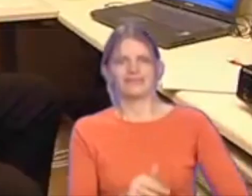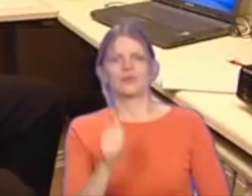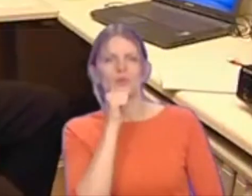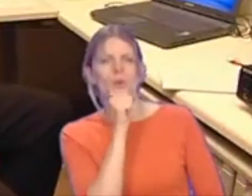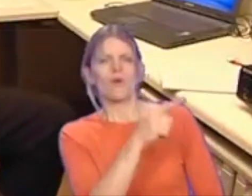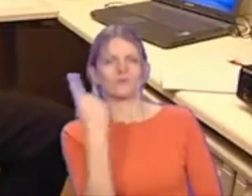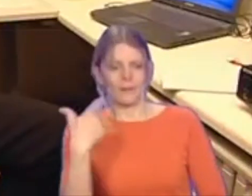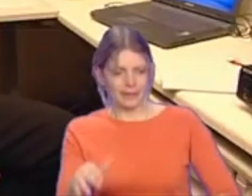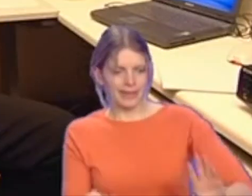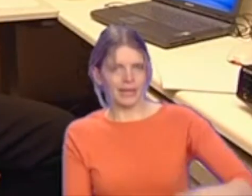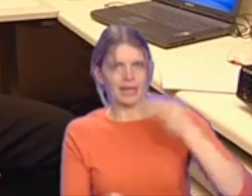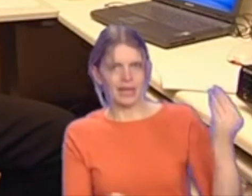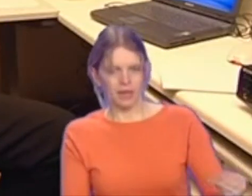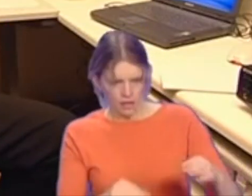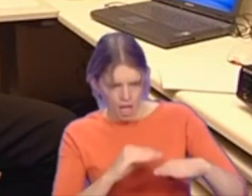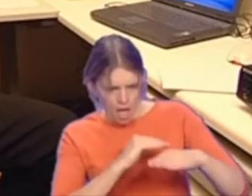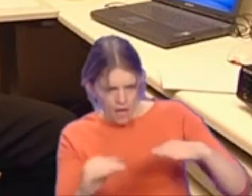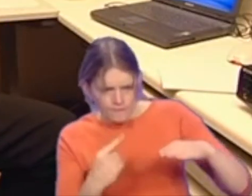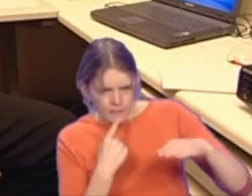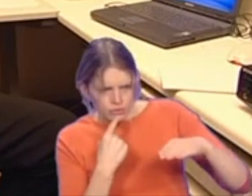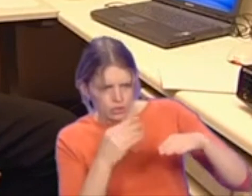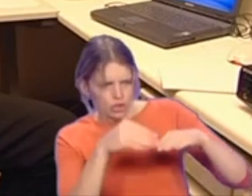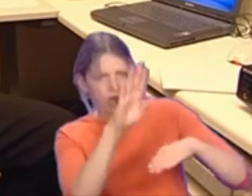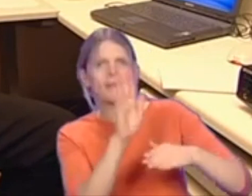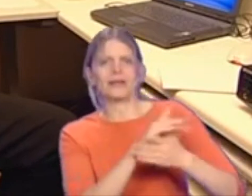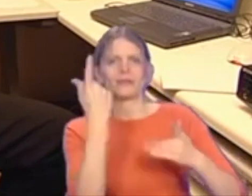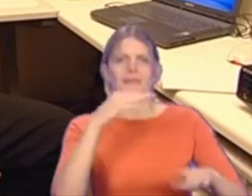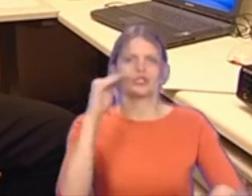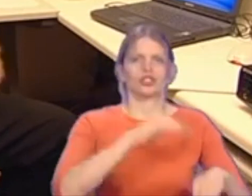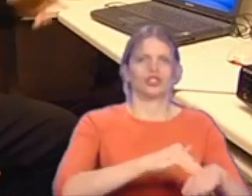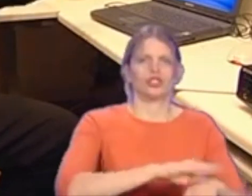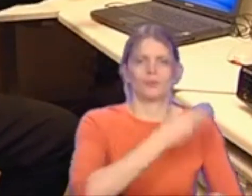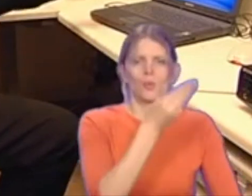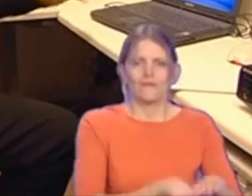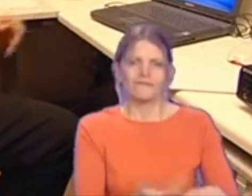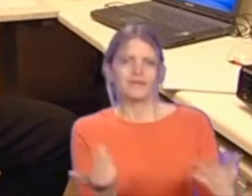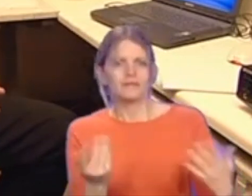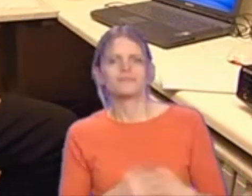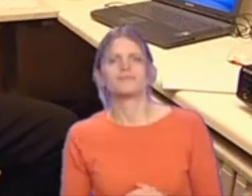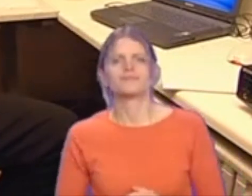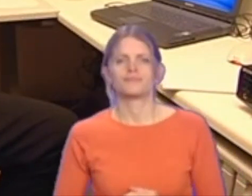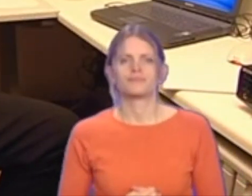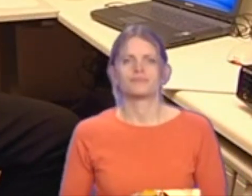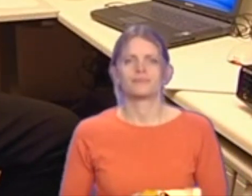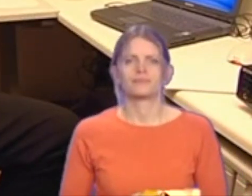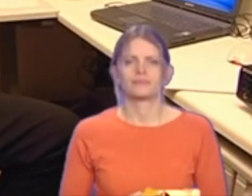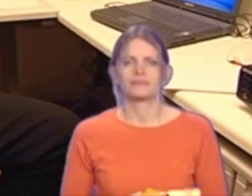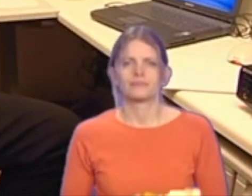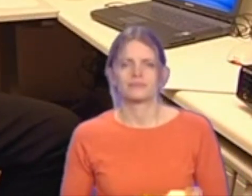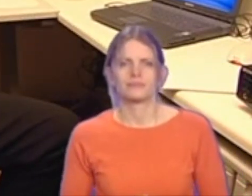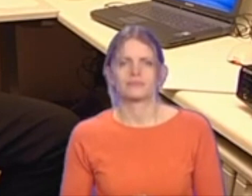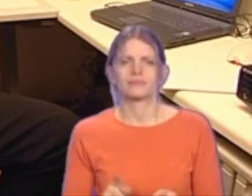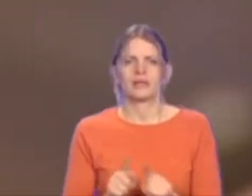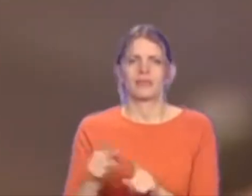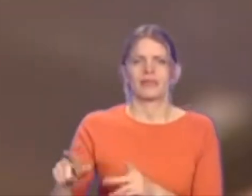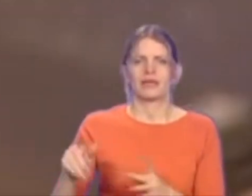Another technique that's come about because of the internet is the webcam. If you leave your computer on and connected to the internet, the webcam